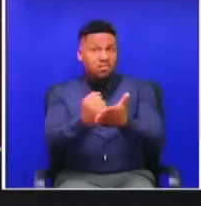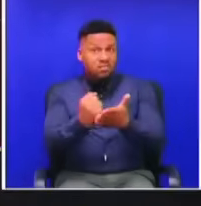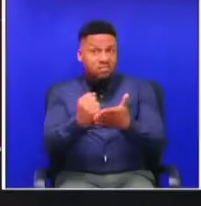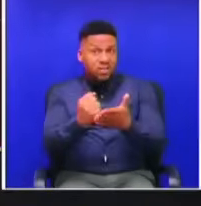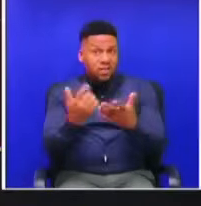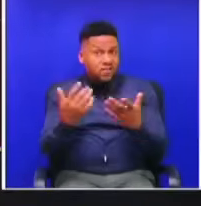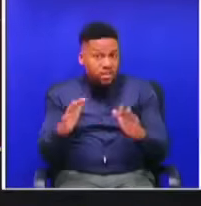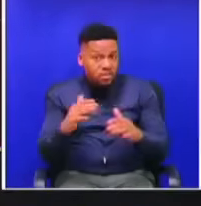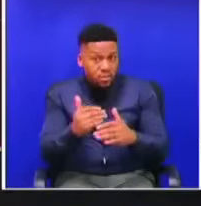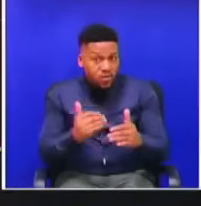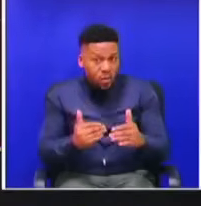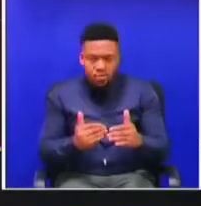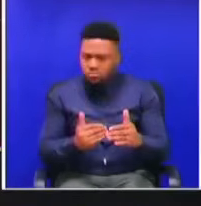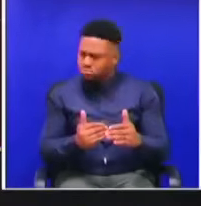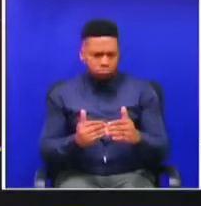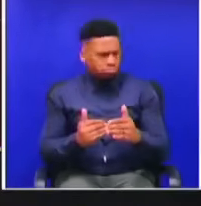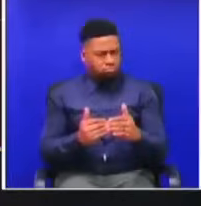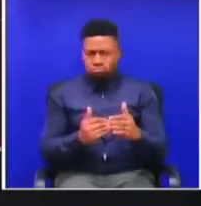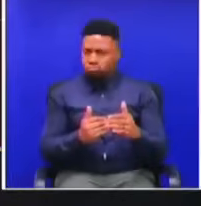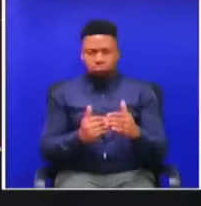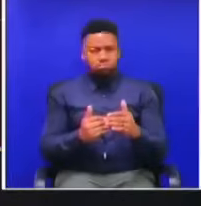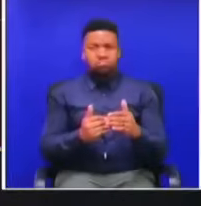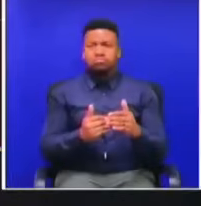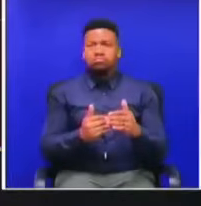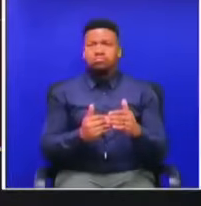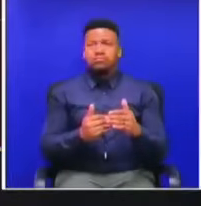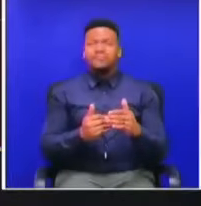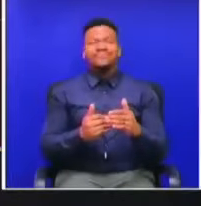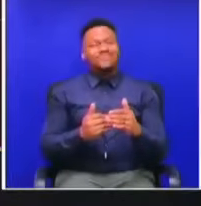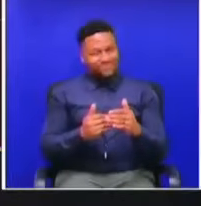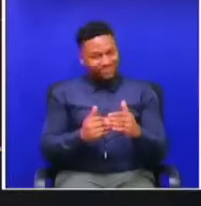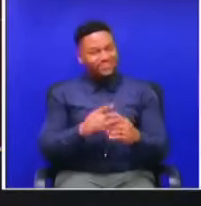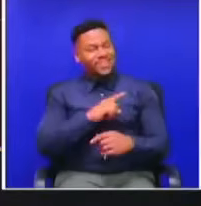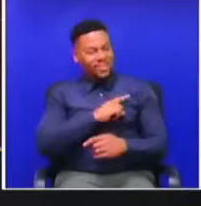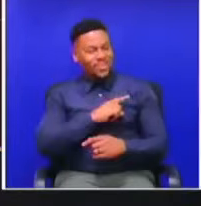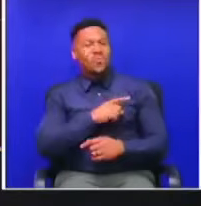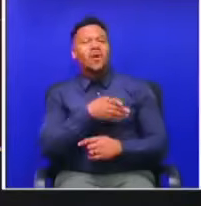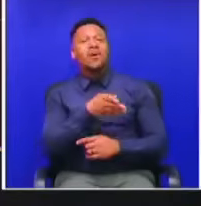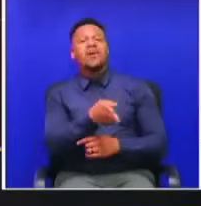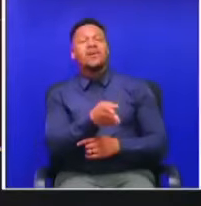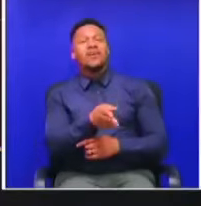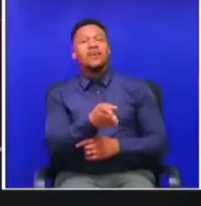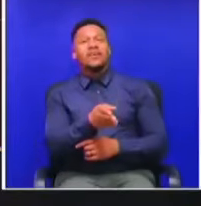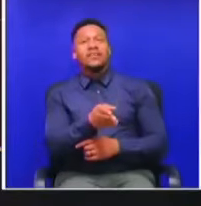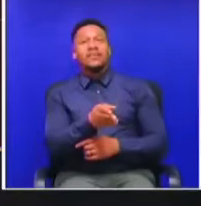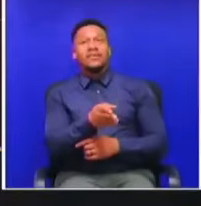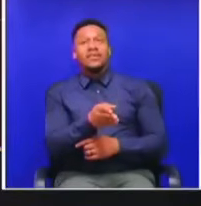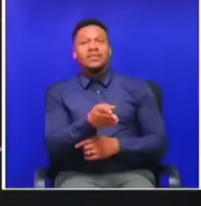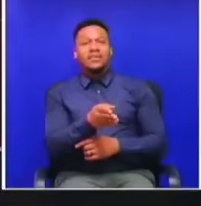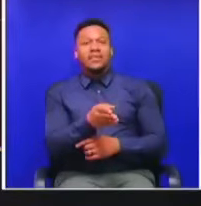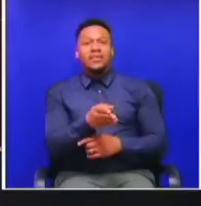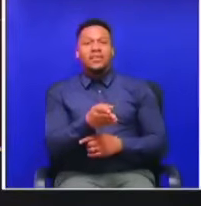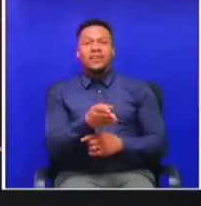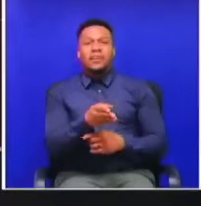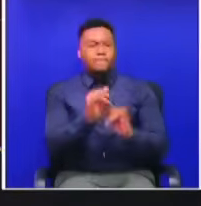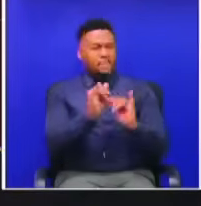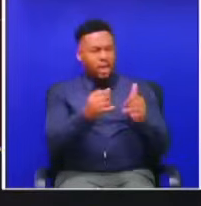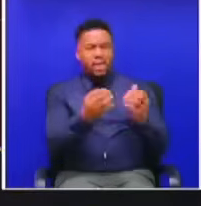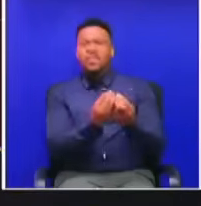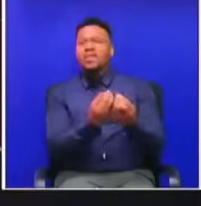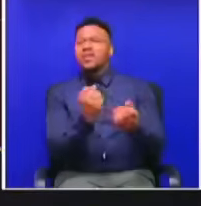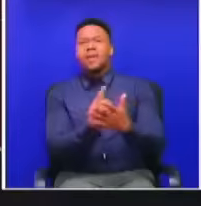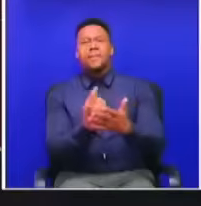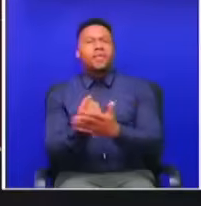institution. And that is why the type of mishap happened in